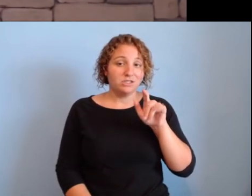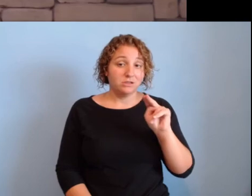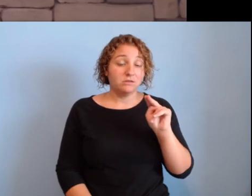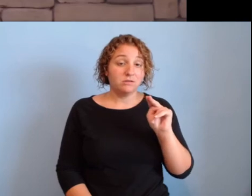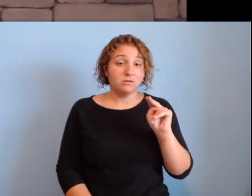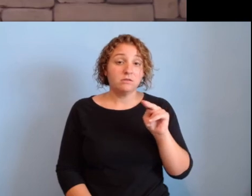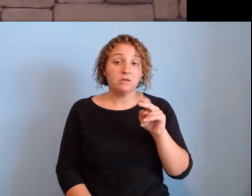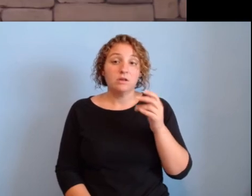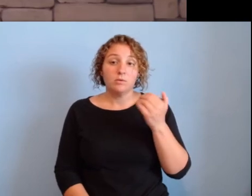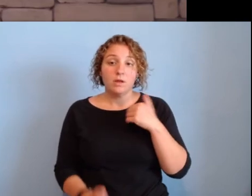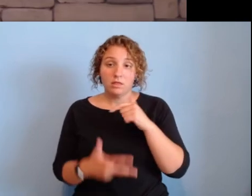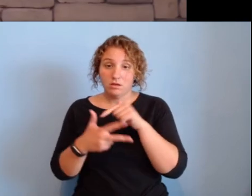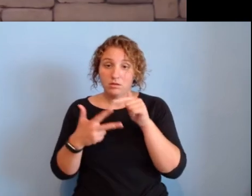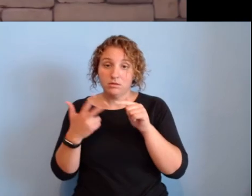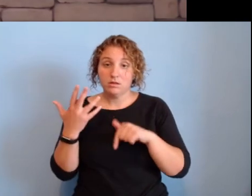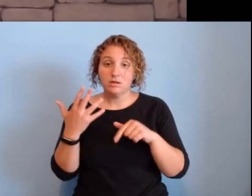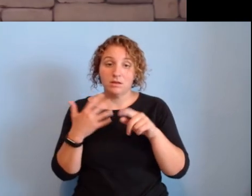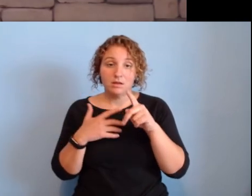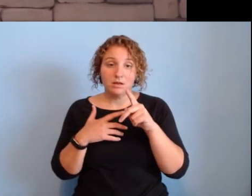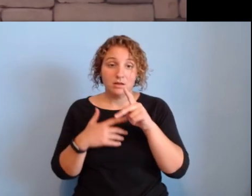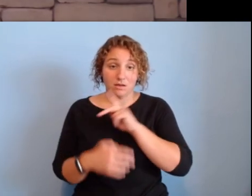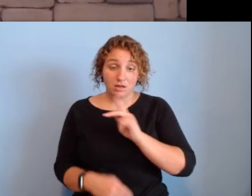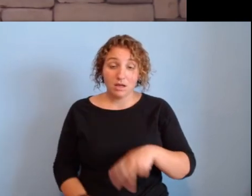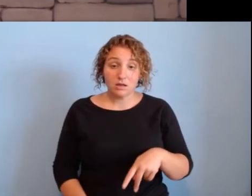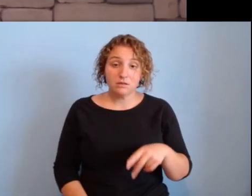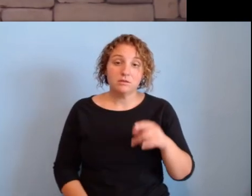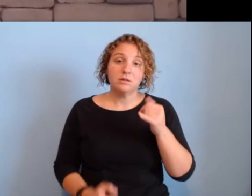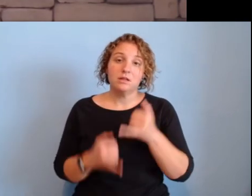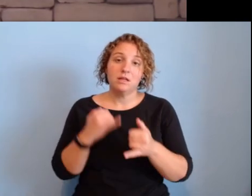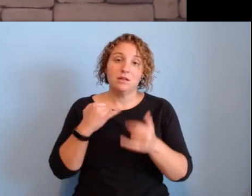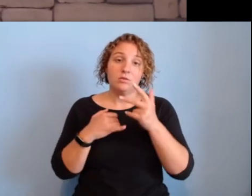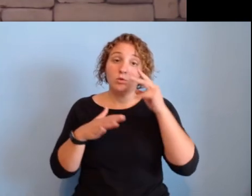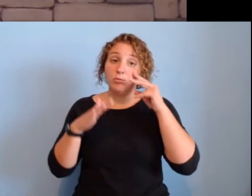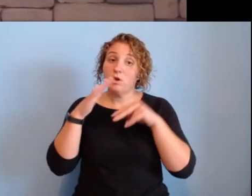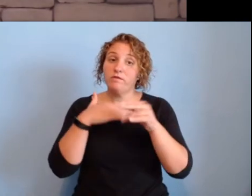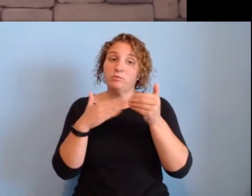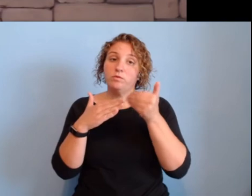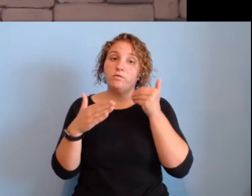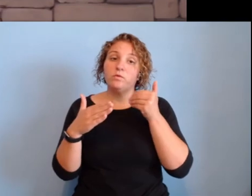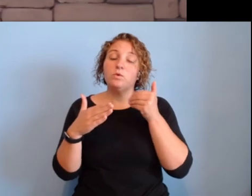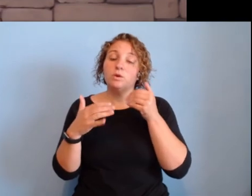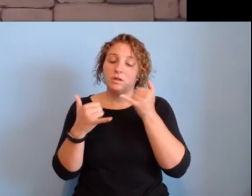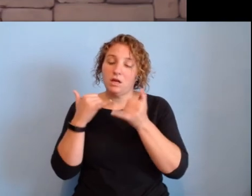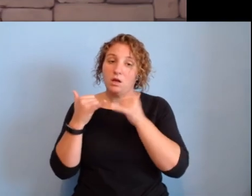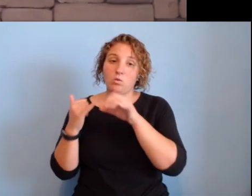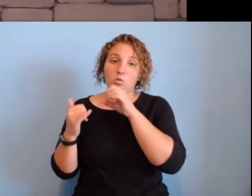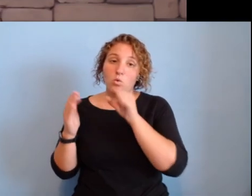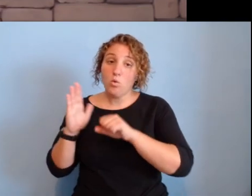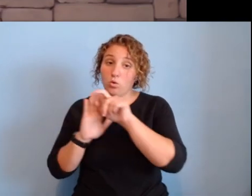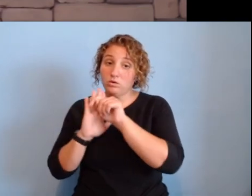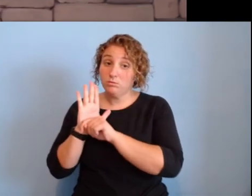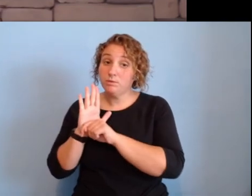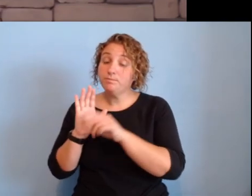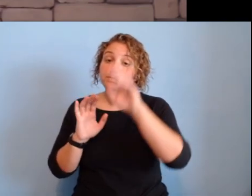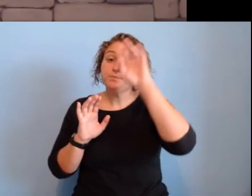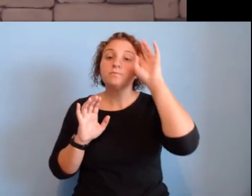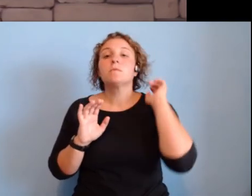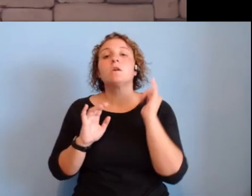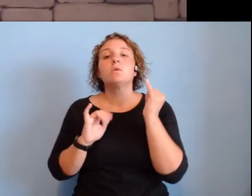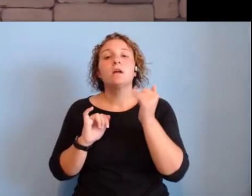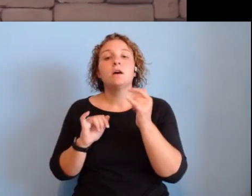Mede, we talked about him in Haggai because we're now in the last three prophets before the Old Testament ends on Wednesday night. And so